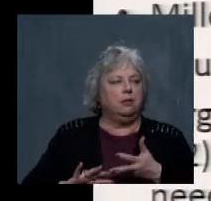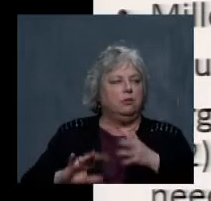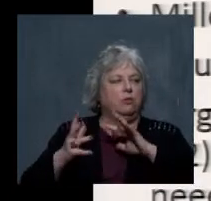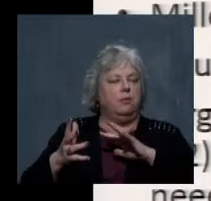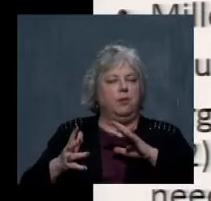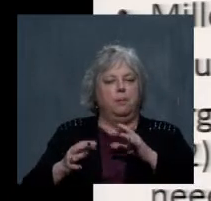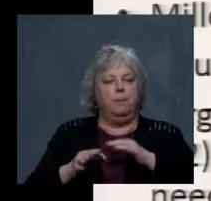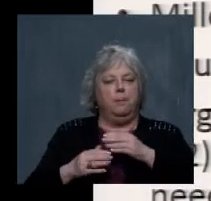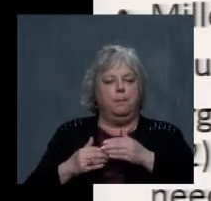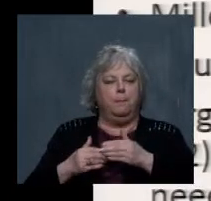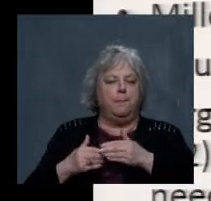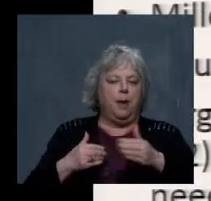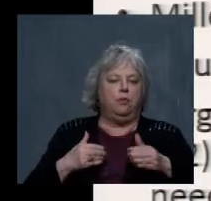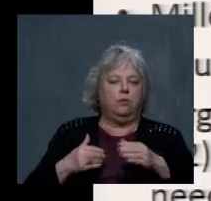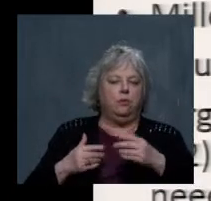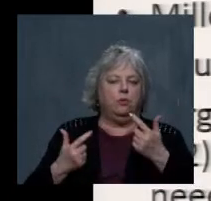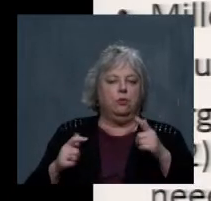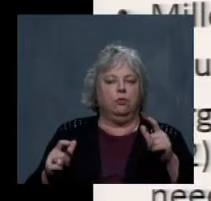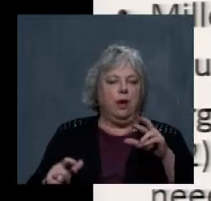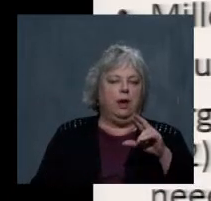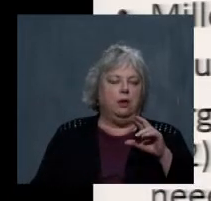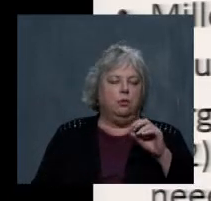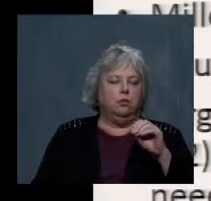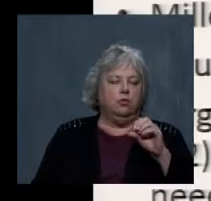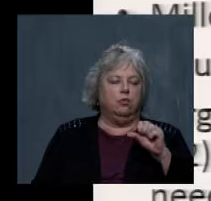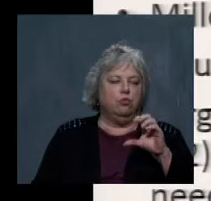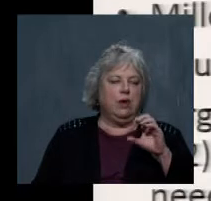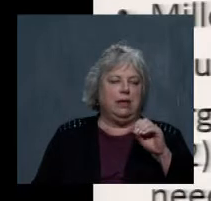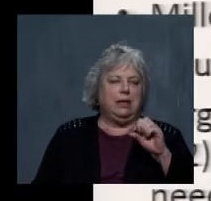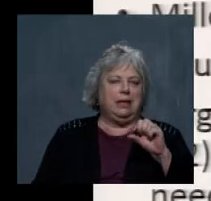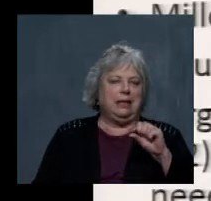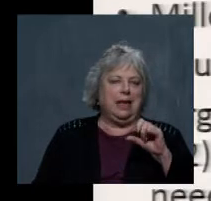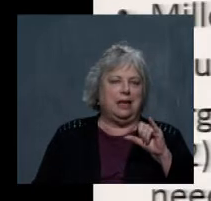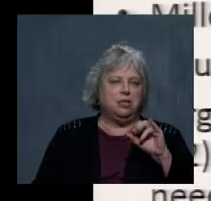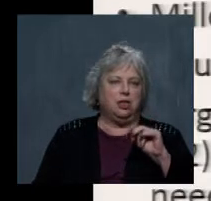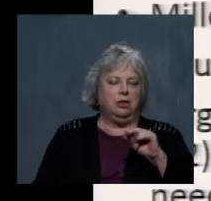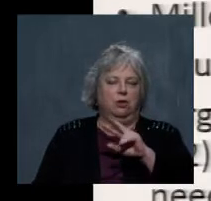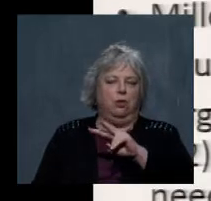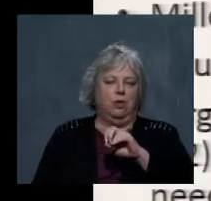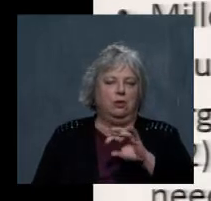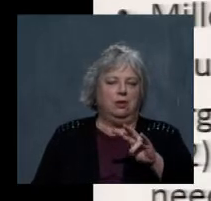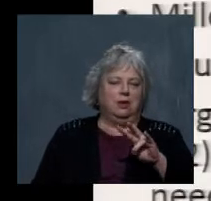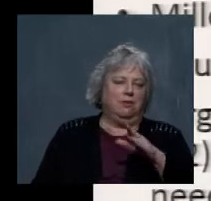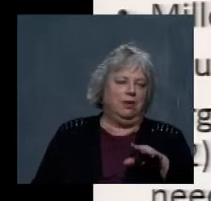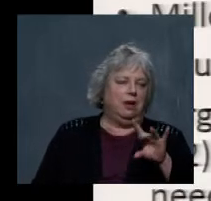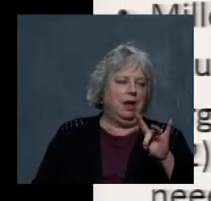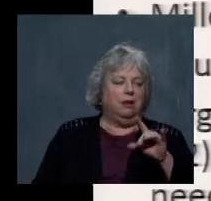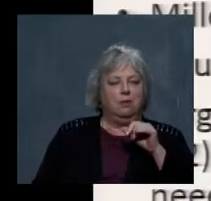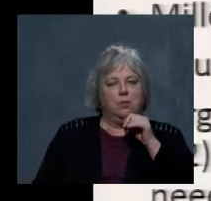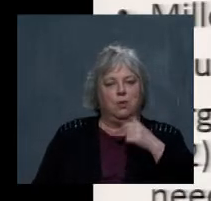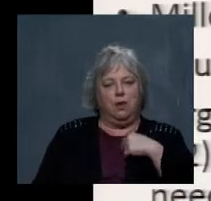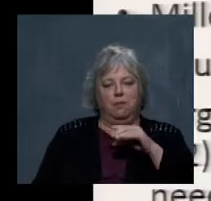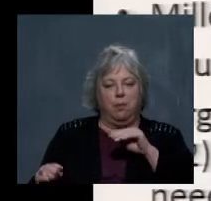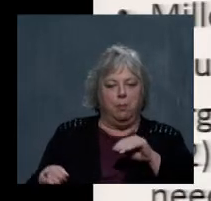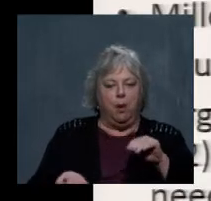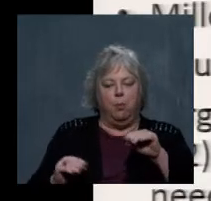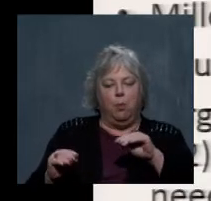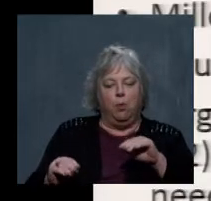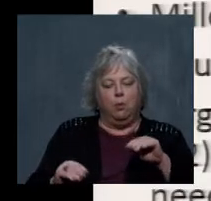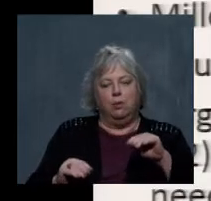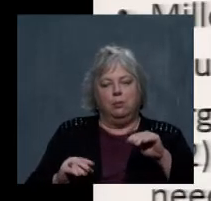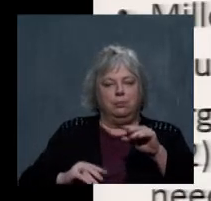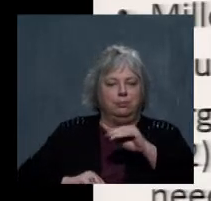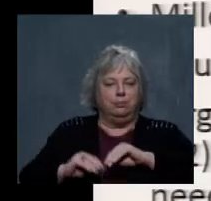Post-Great Recession, 2007 and 8, we are now in a period we don't have a mobile population. People want to retire in